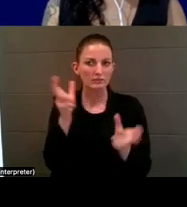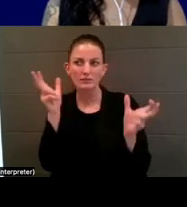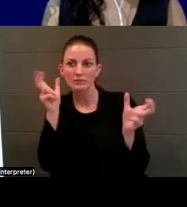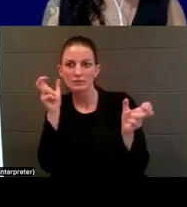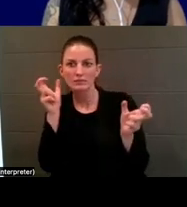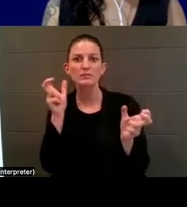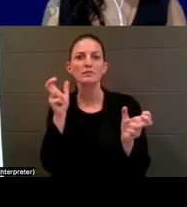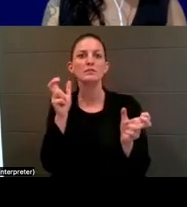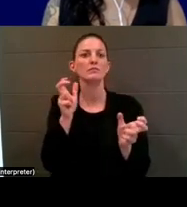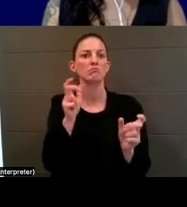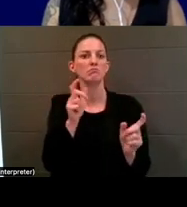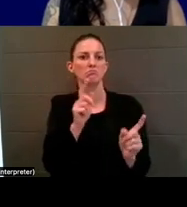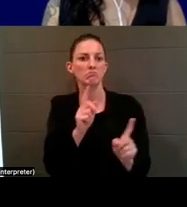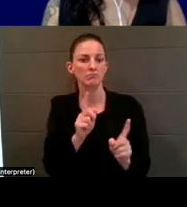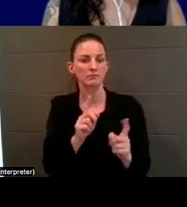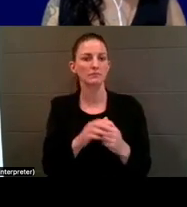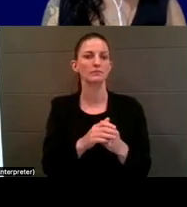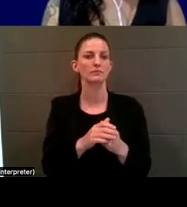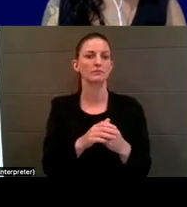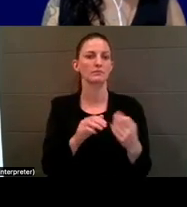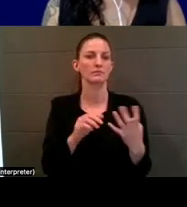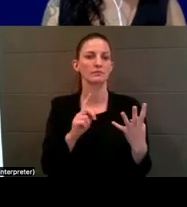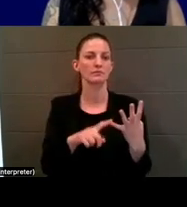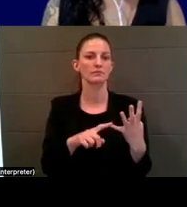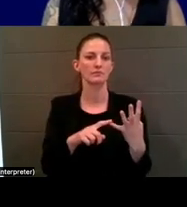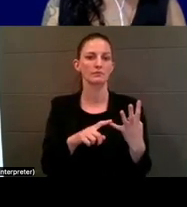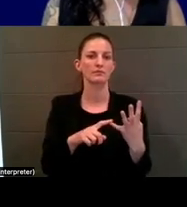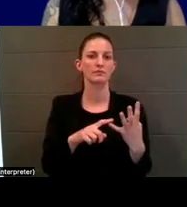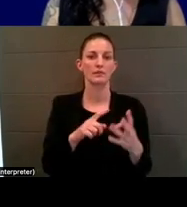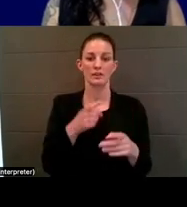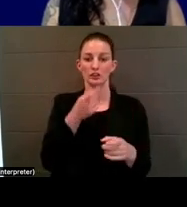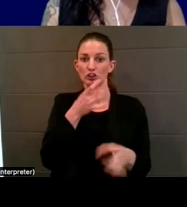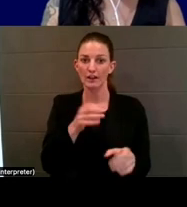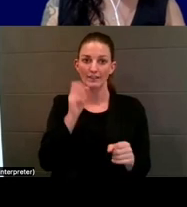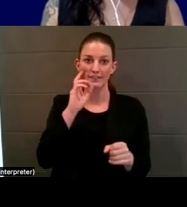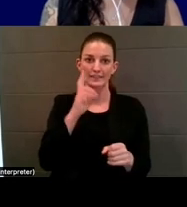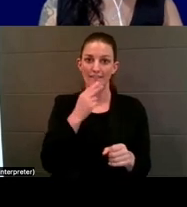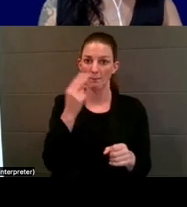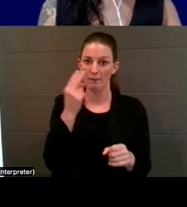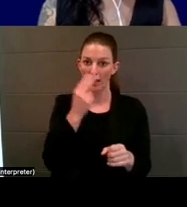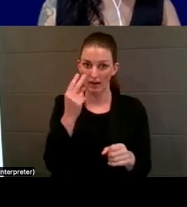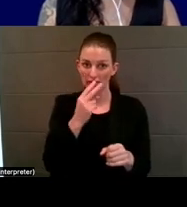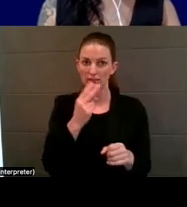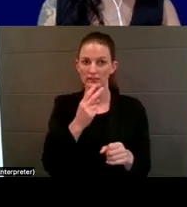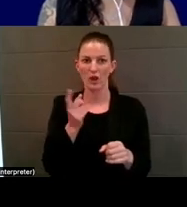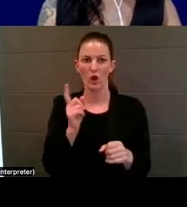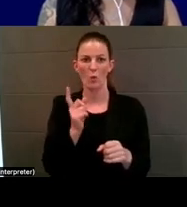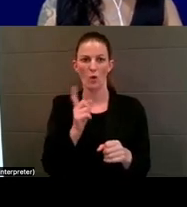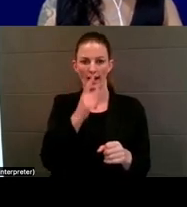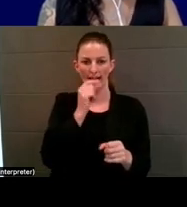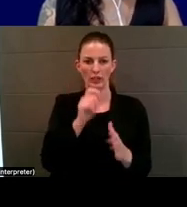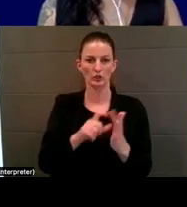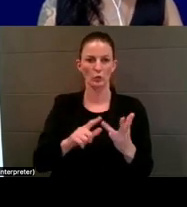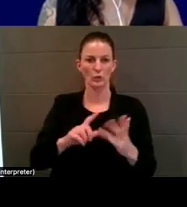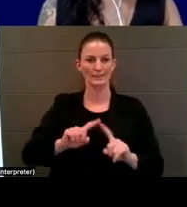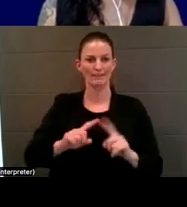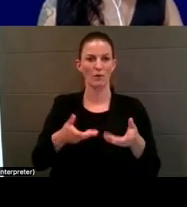of the adjustments for children with deafblindness that provide equal access to mealtime experiences.